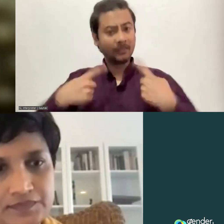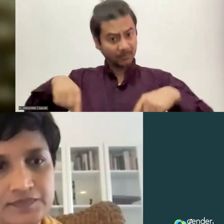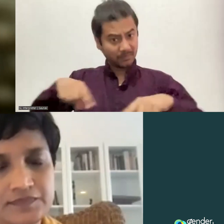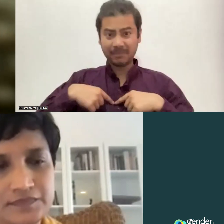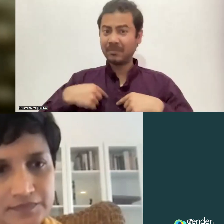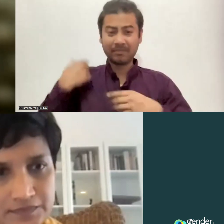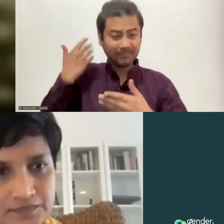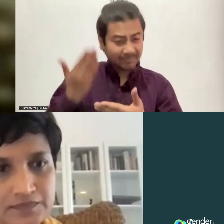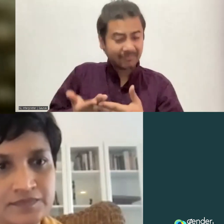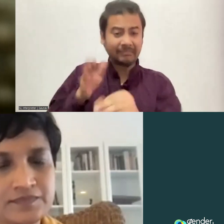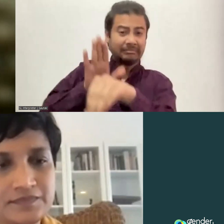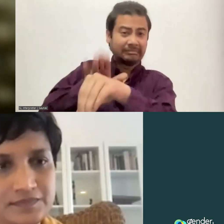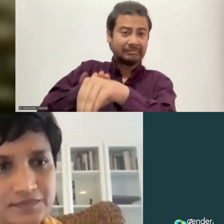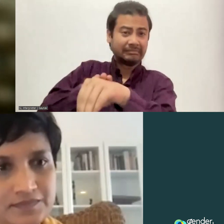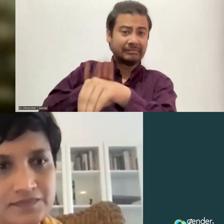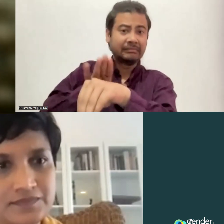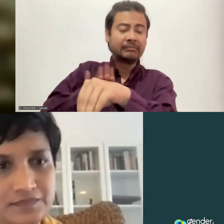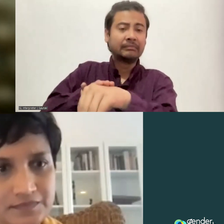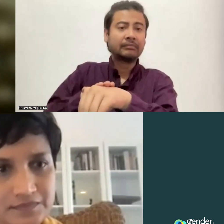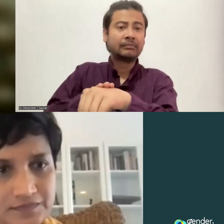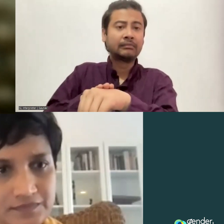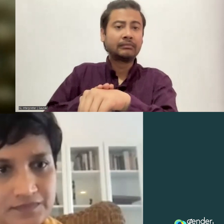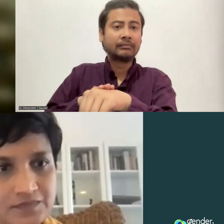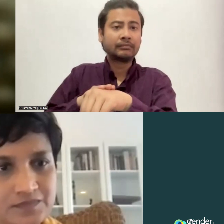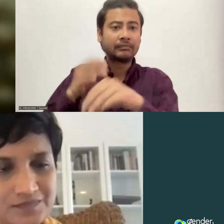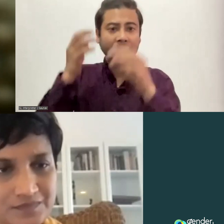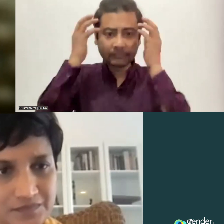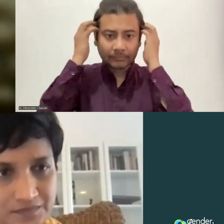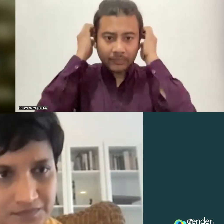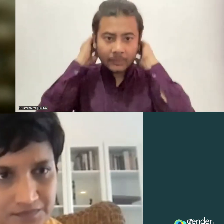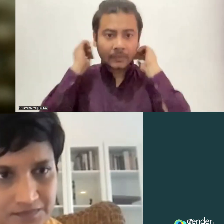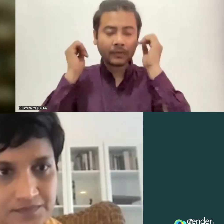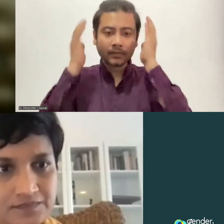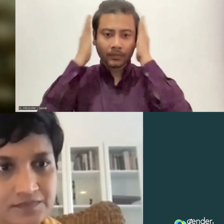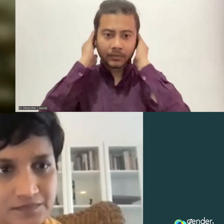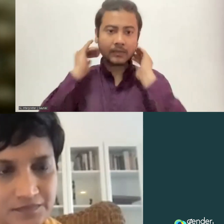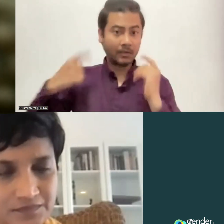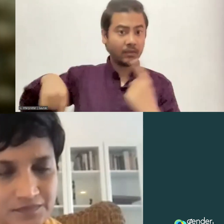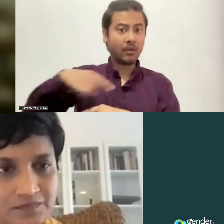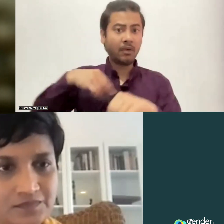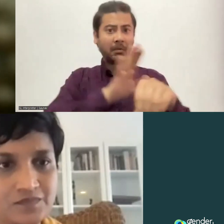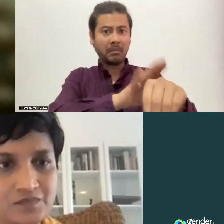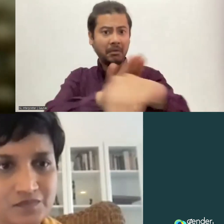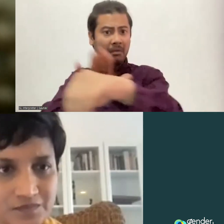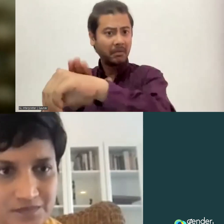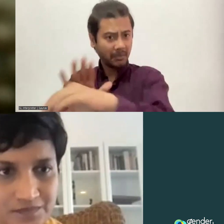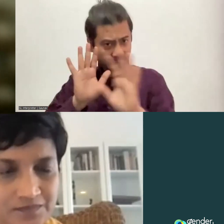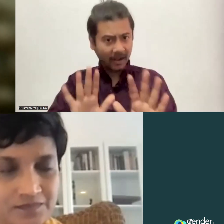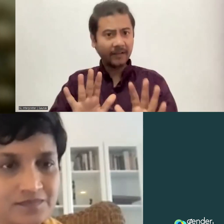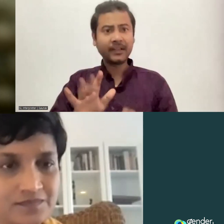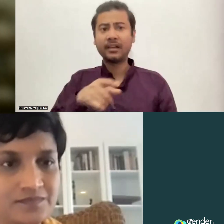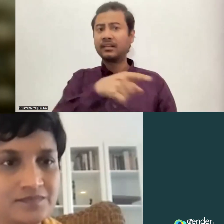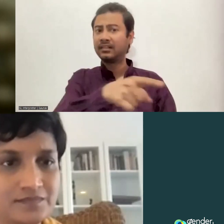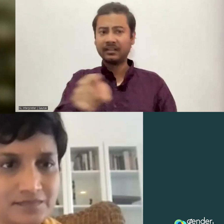have to be that one leader who's going to kind of, and everyone's striving and everyone's being told to be that individualized person who will take decisions